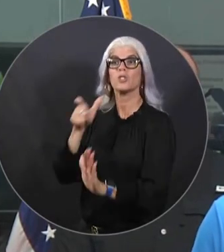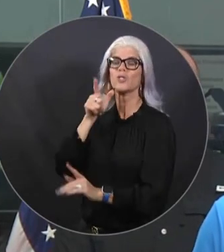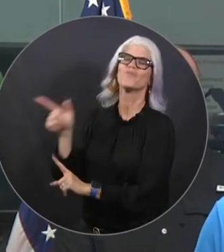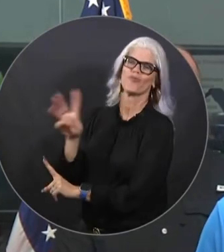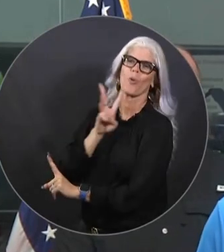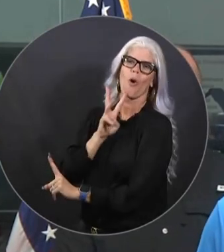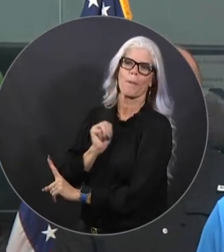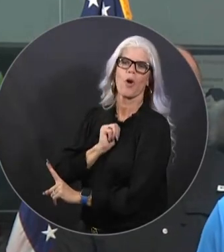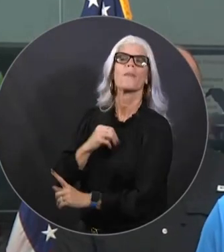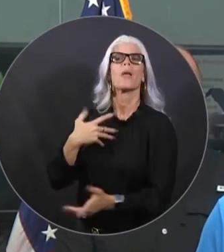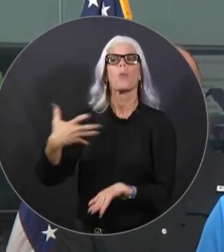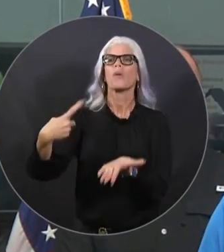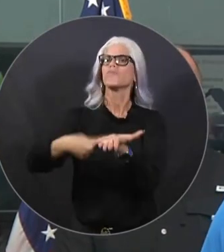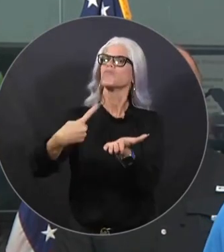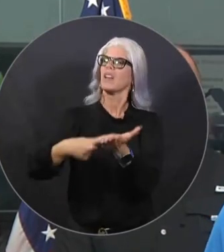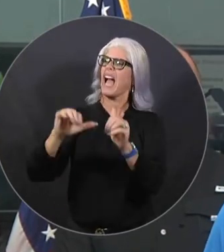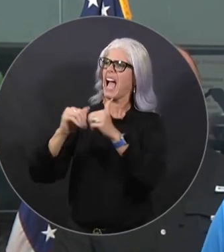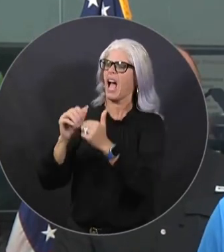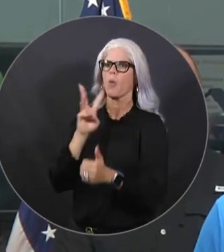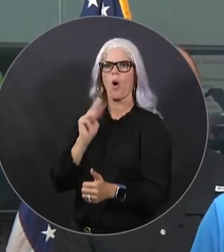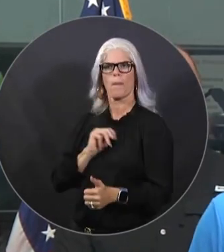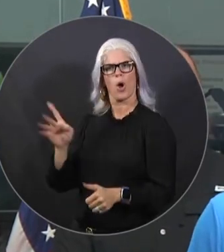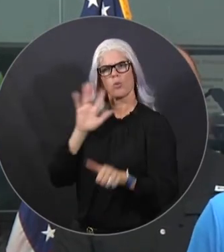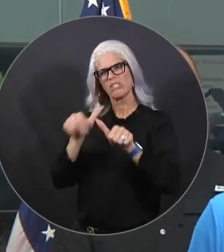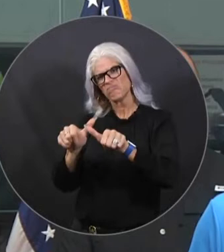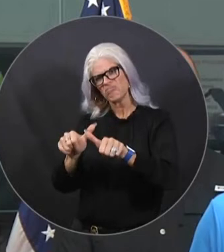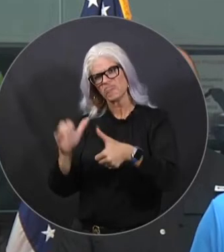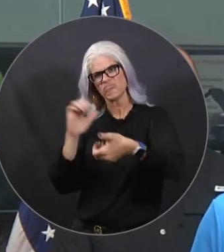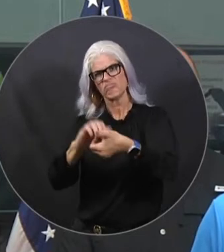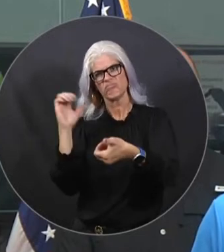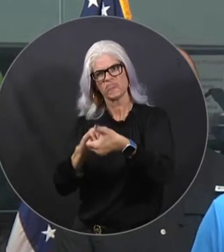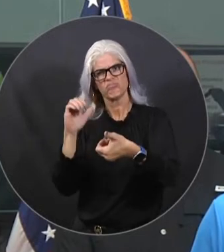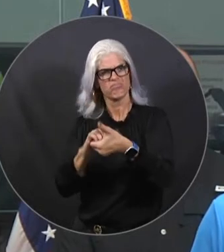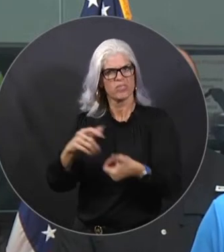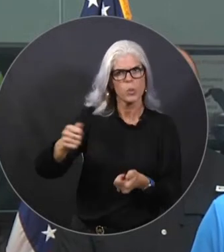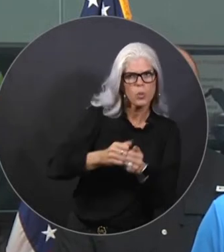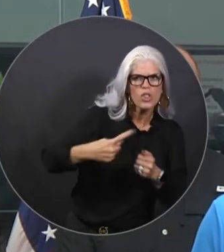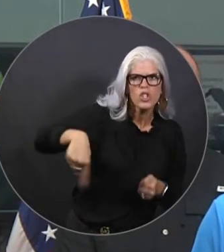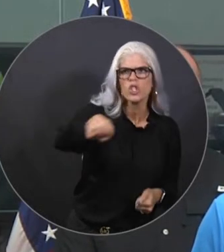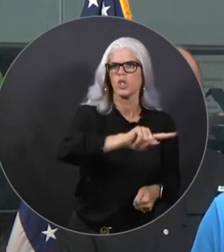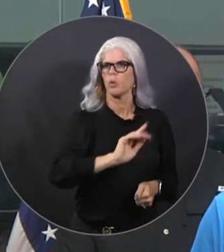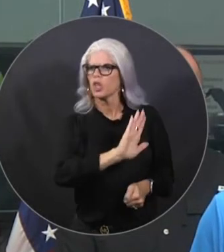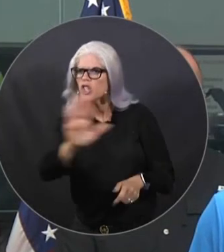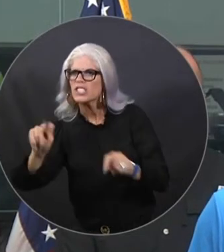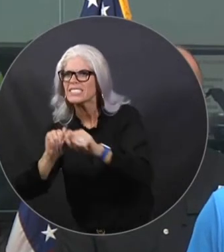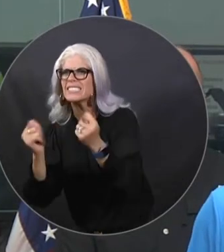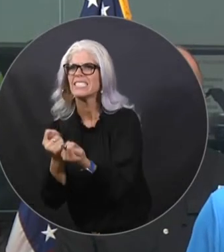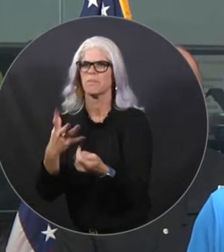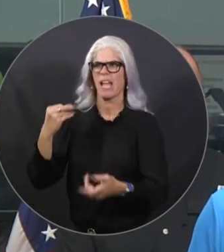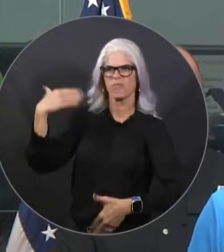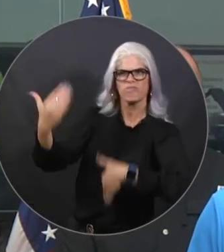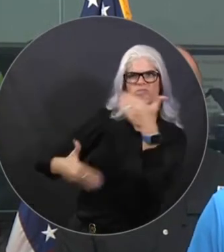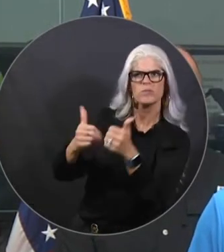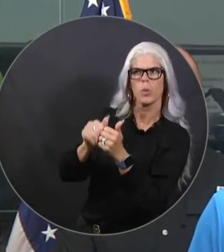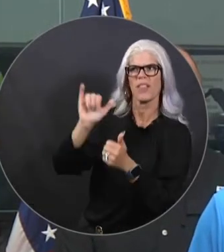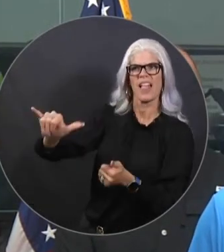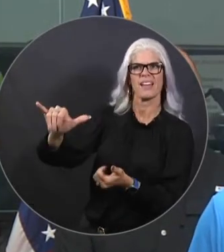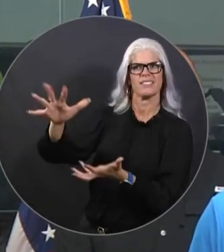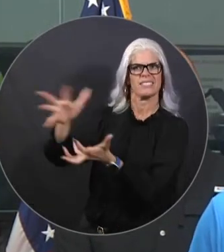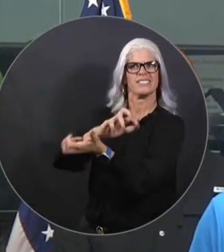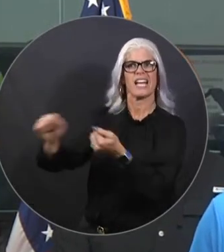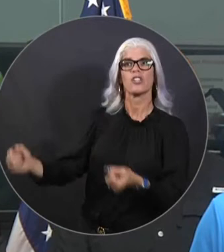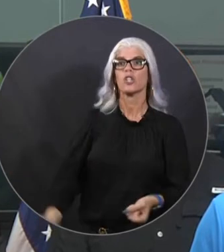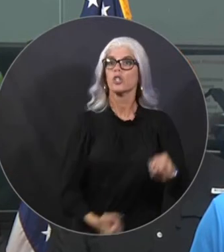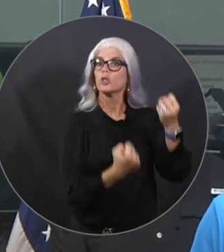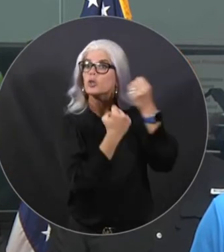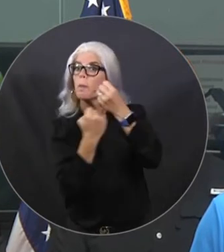continue partnering with all of you and your team while we continue to respond to the devastation of the storm. Supporting communities is